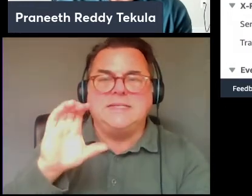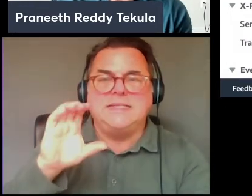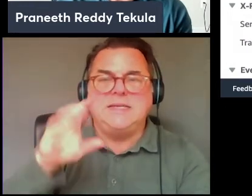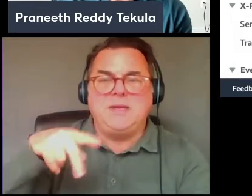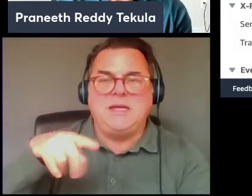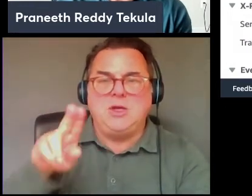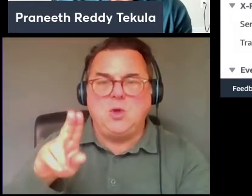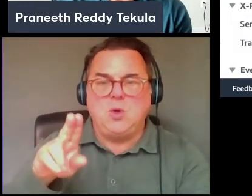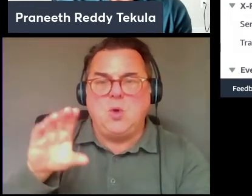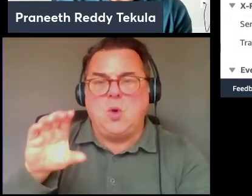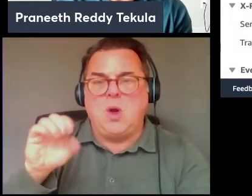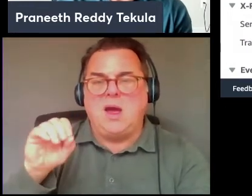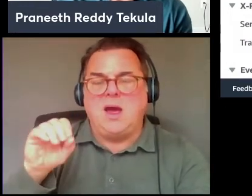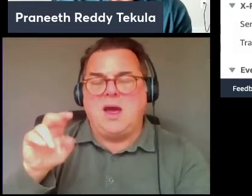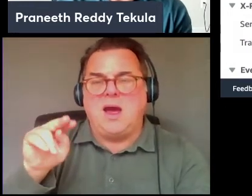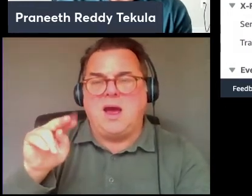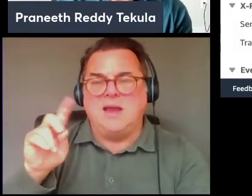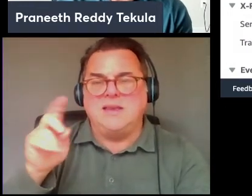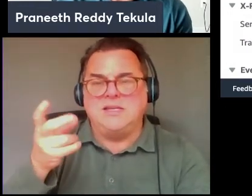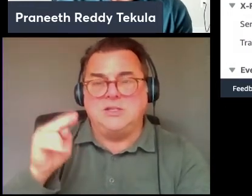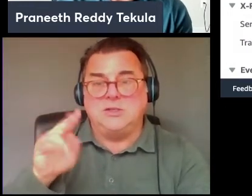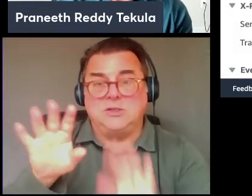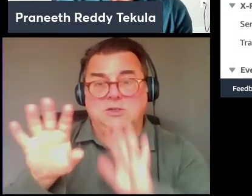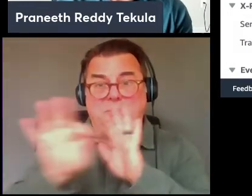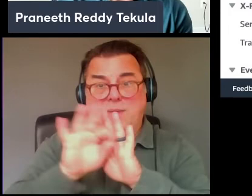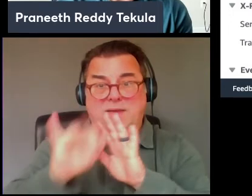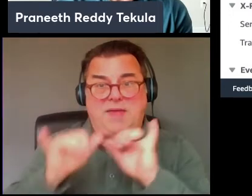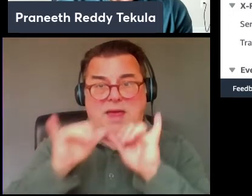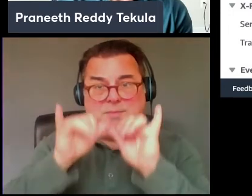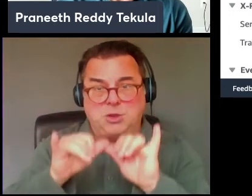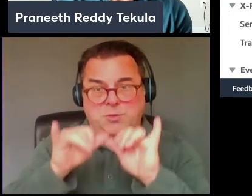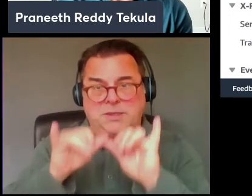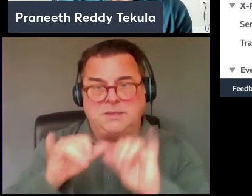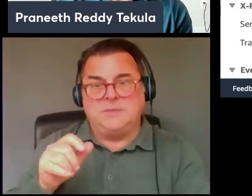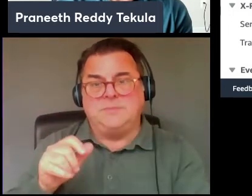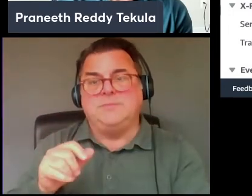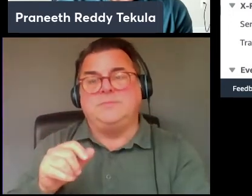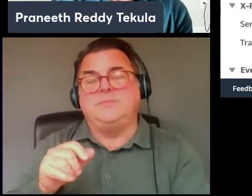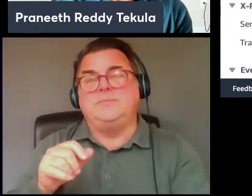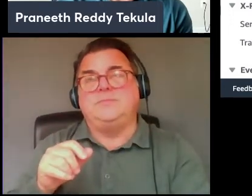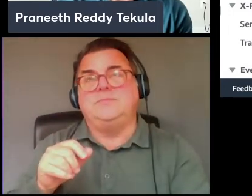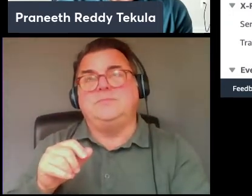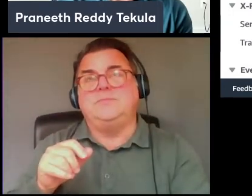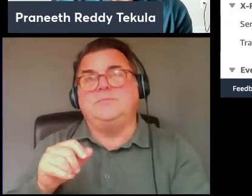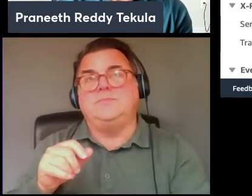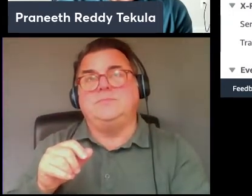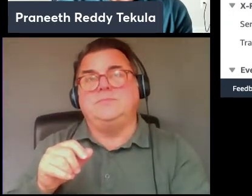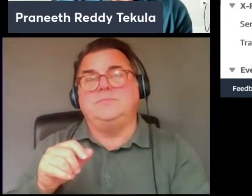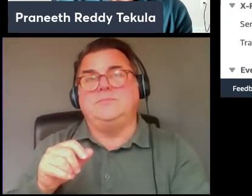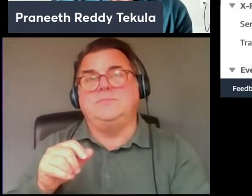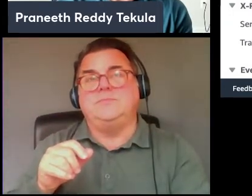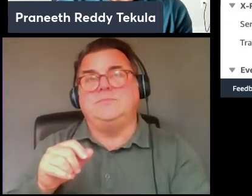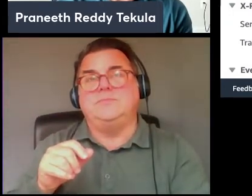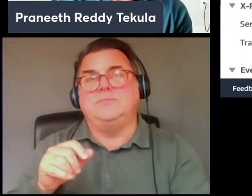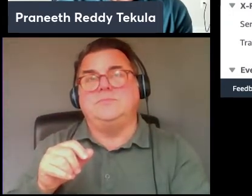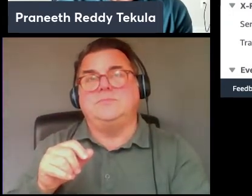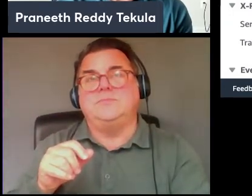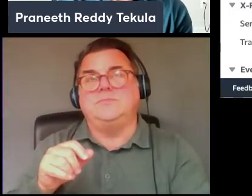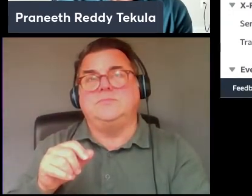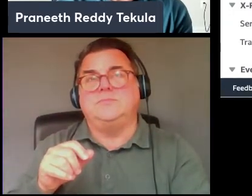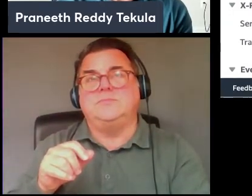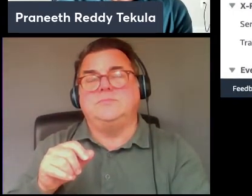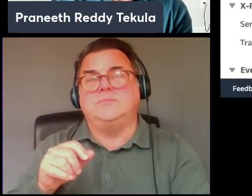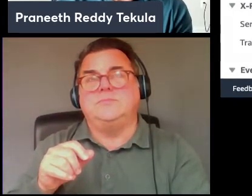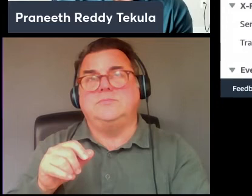cluster, so let's select that metric and group it by pod name. So this